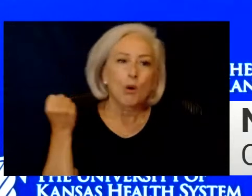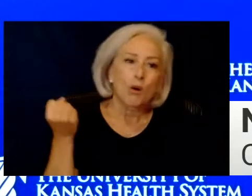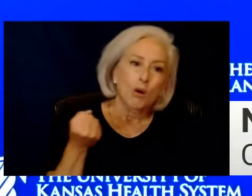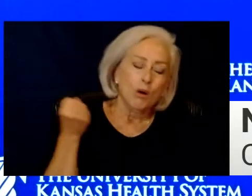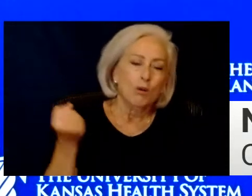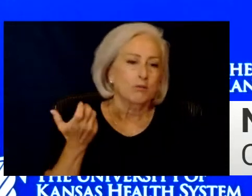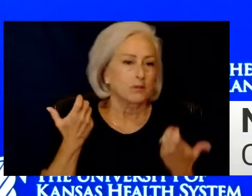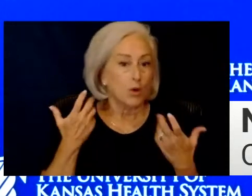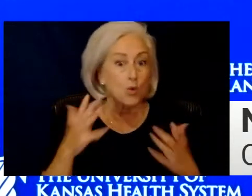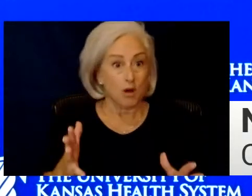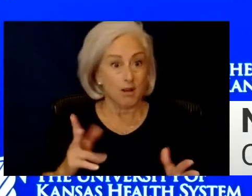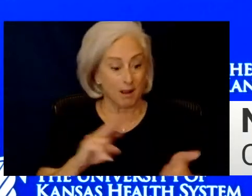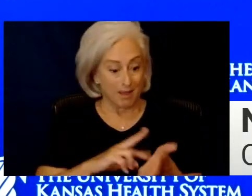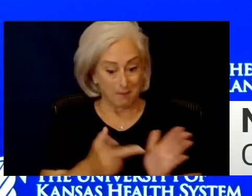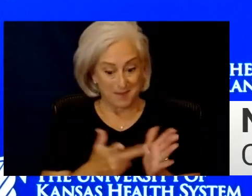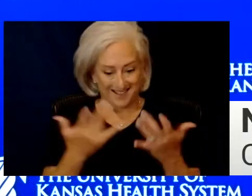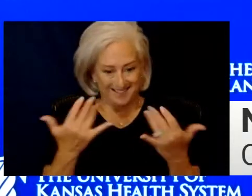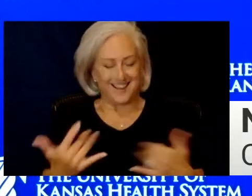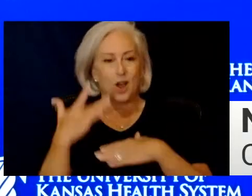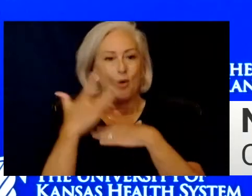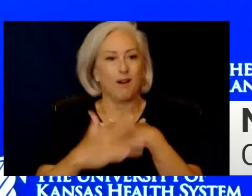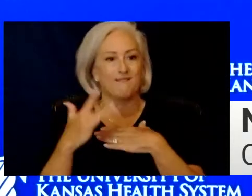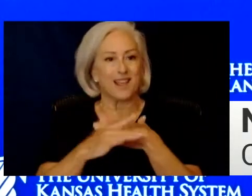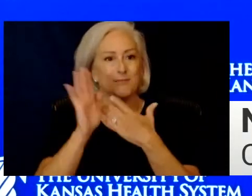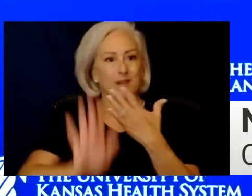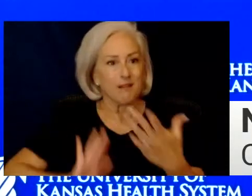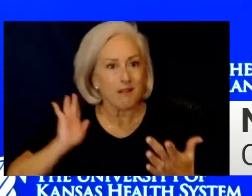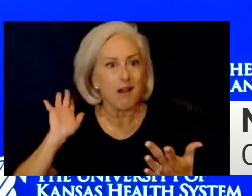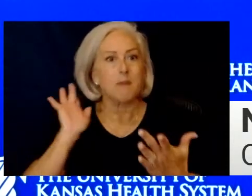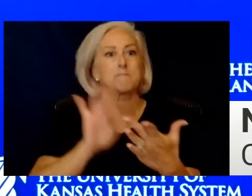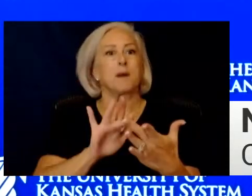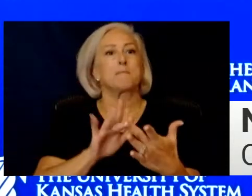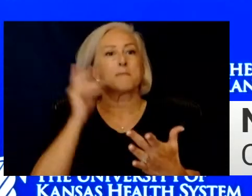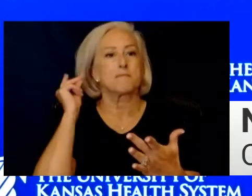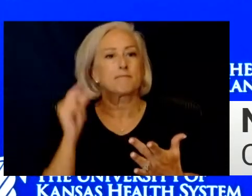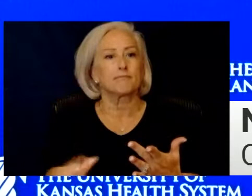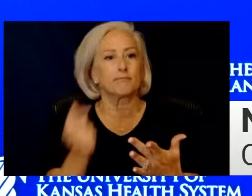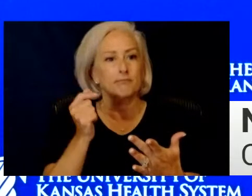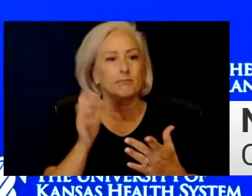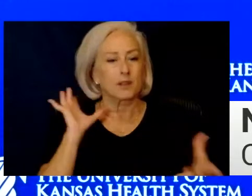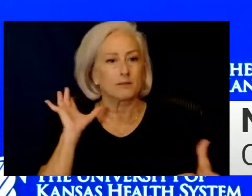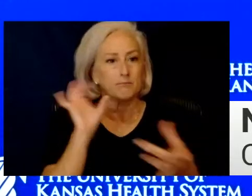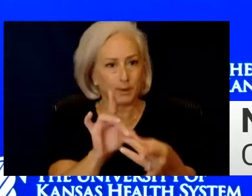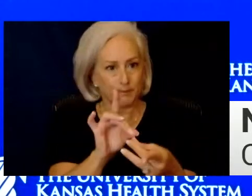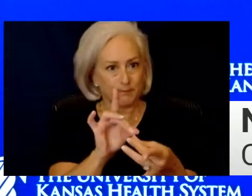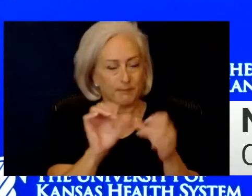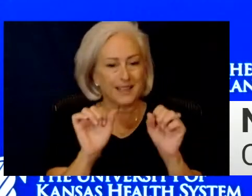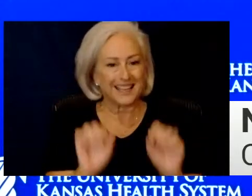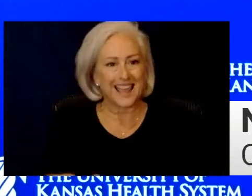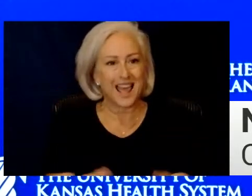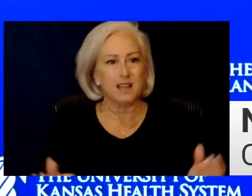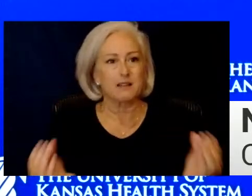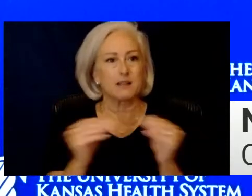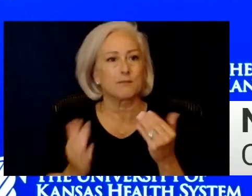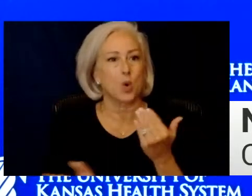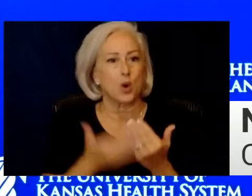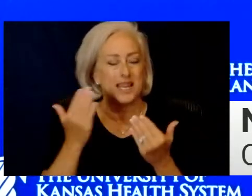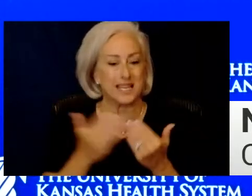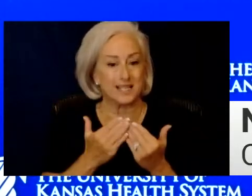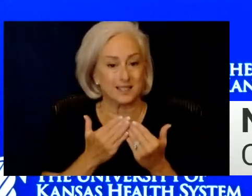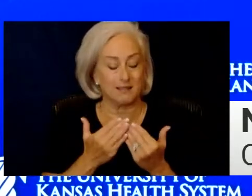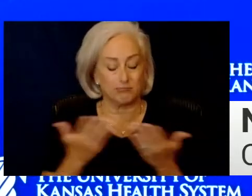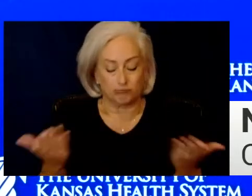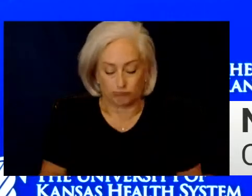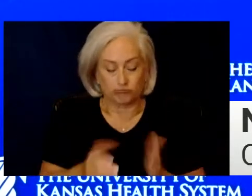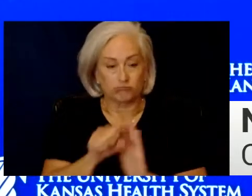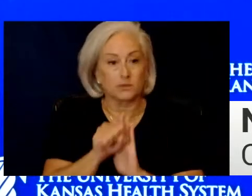the availability and access. Even certain states, including Kansas, the legislation has provided